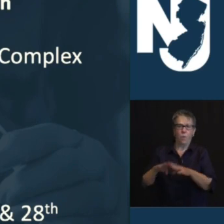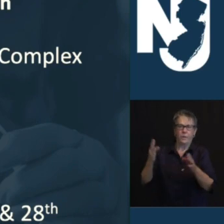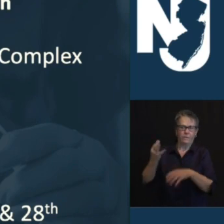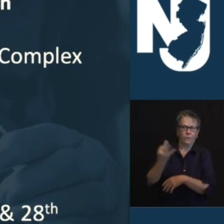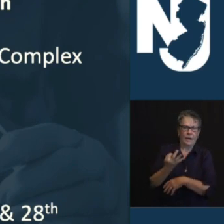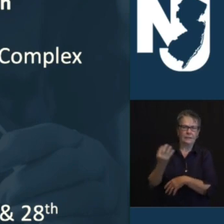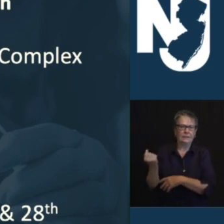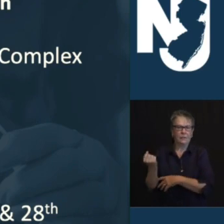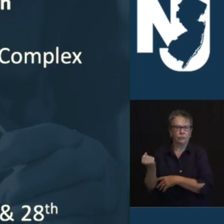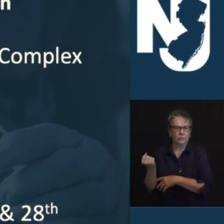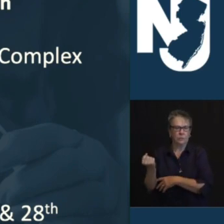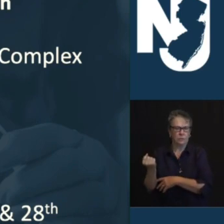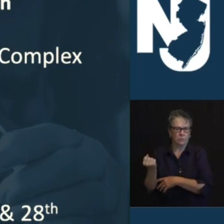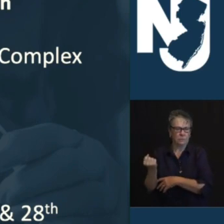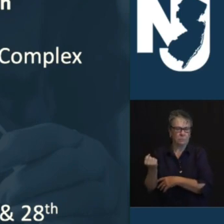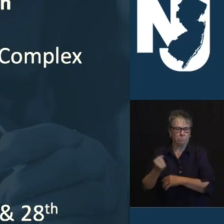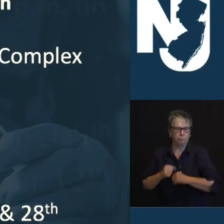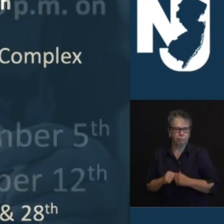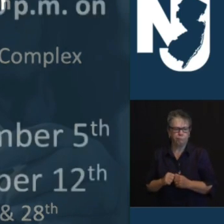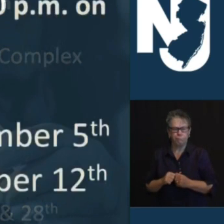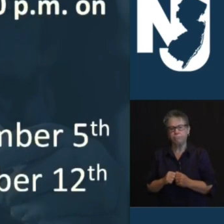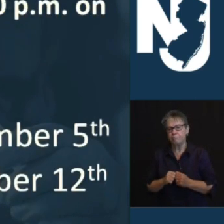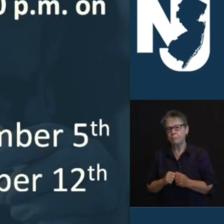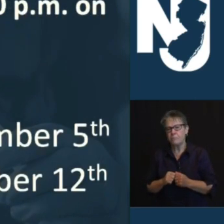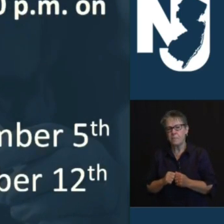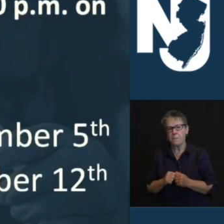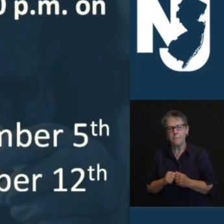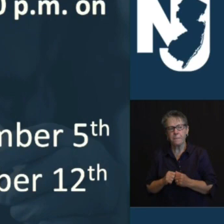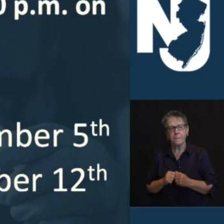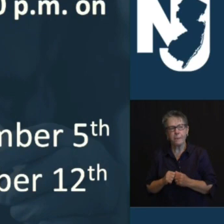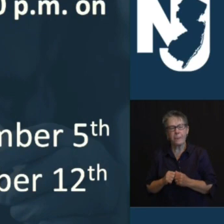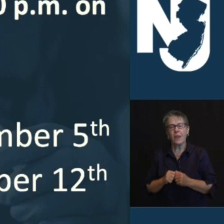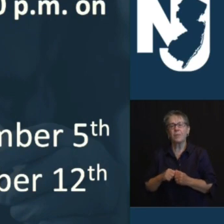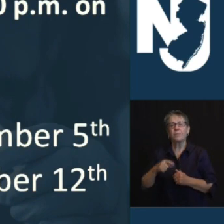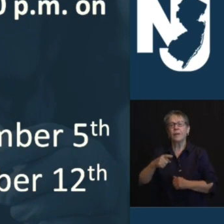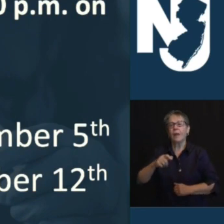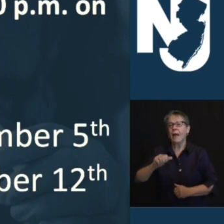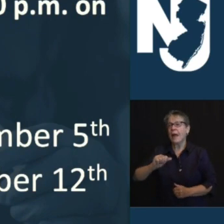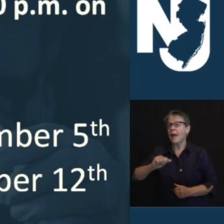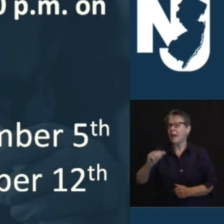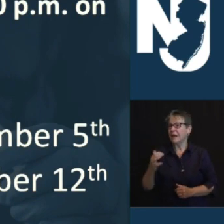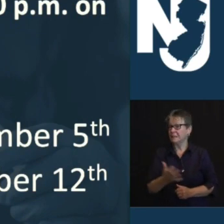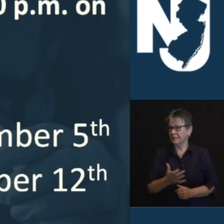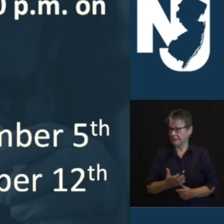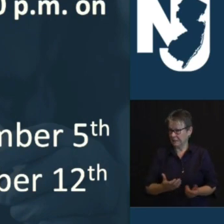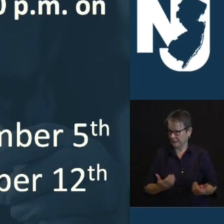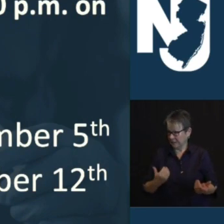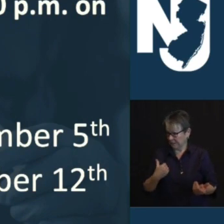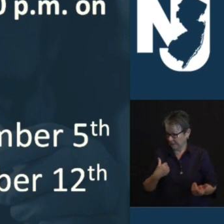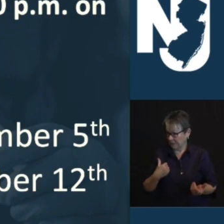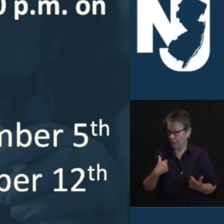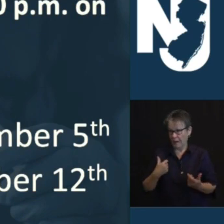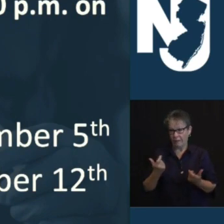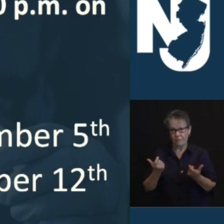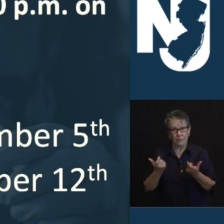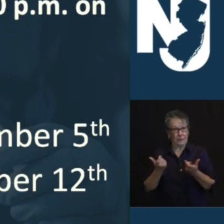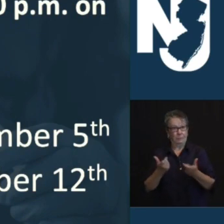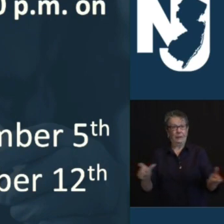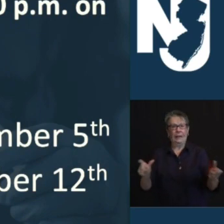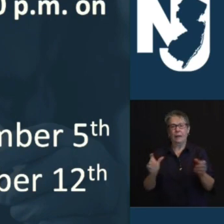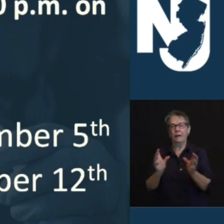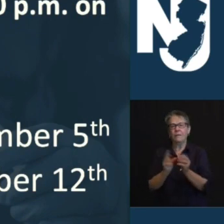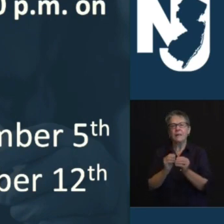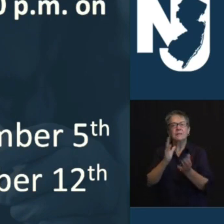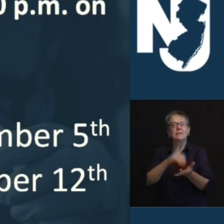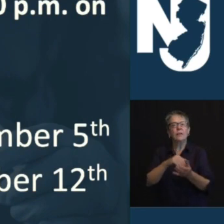as on Saturday, November 28. And testing will also be conducted at the Atlantic City Convention Center, both Friday and Saturday of